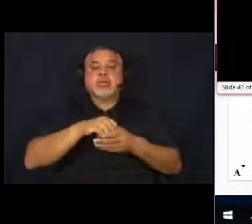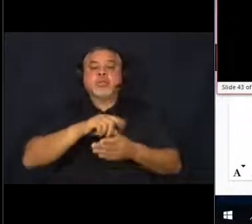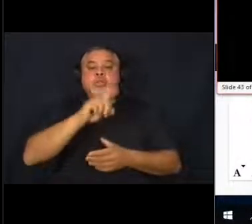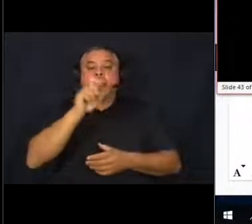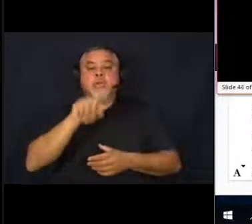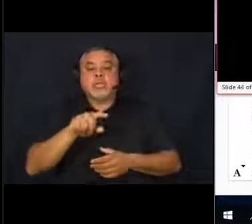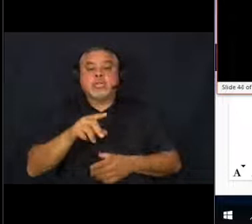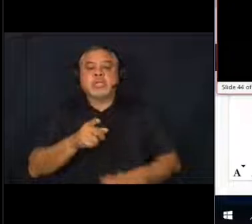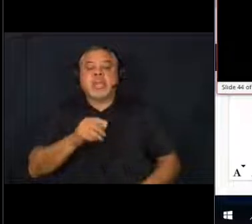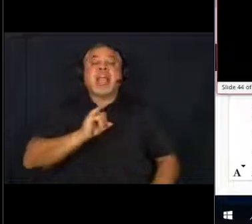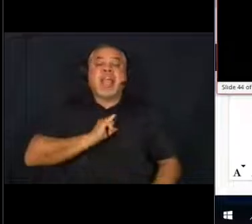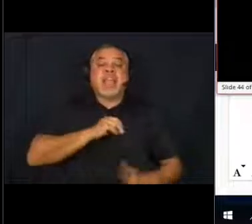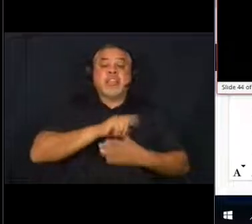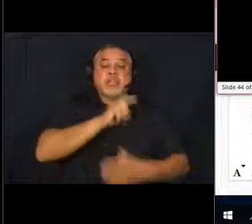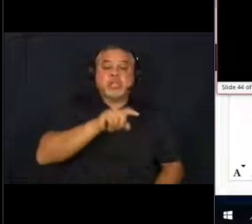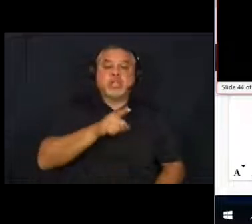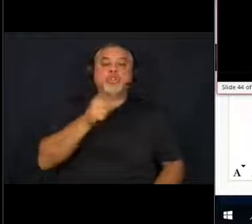answers in the text.